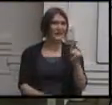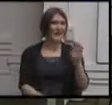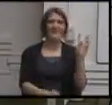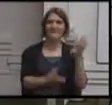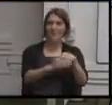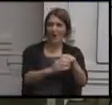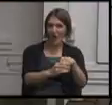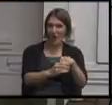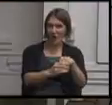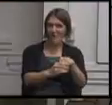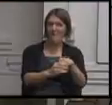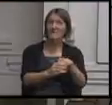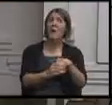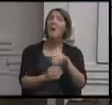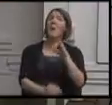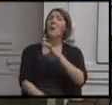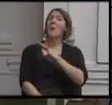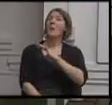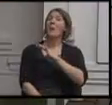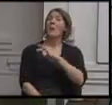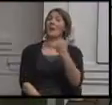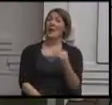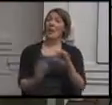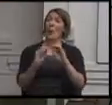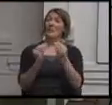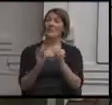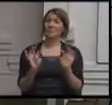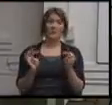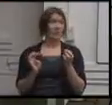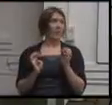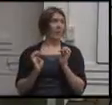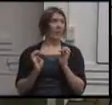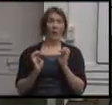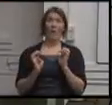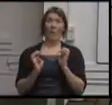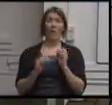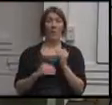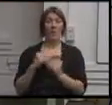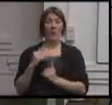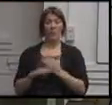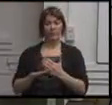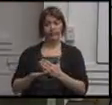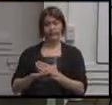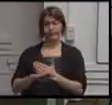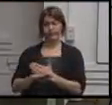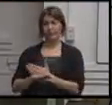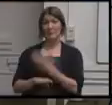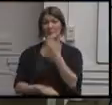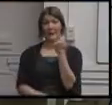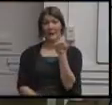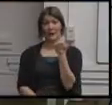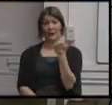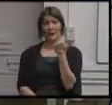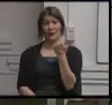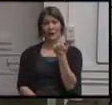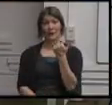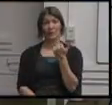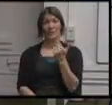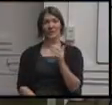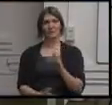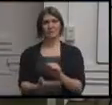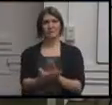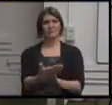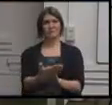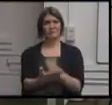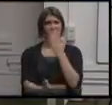as an ex officio member, that the organization really started to improve. And that's something that should be duly